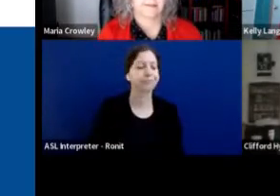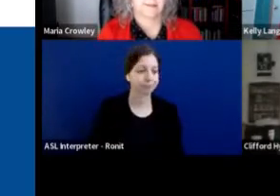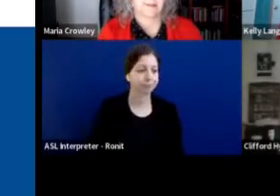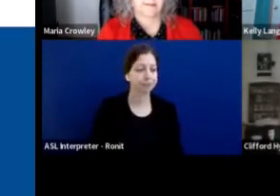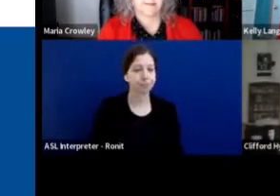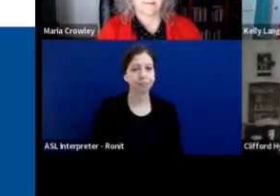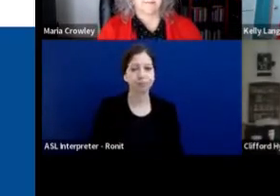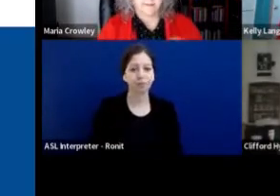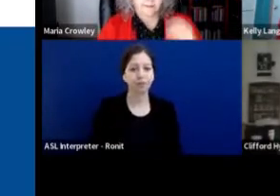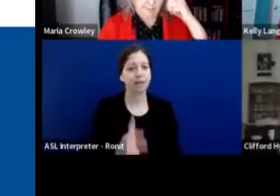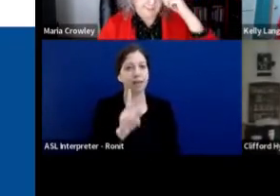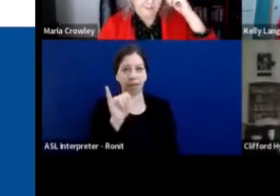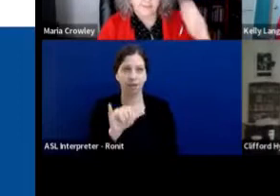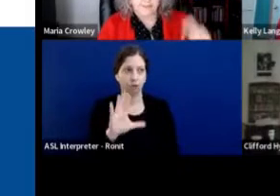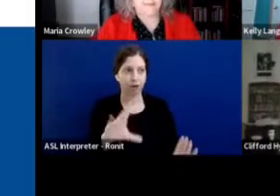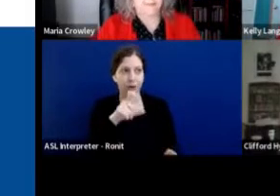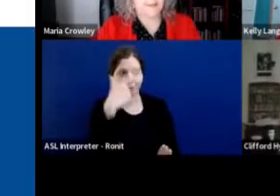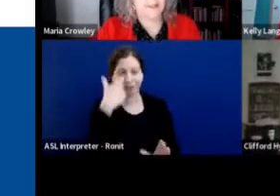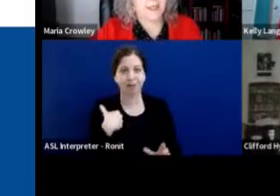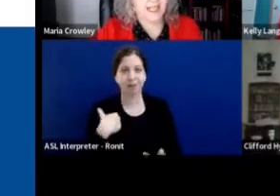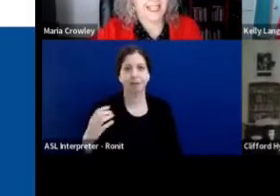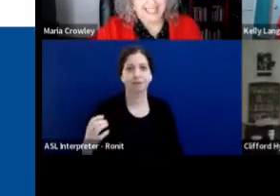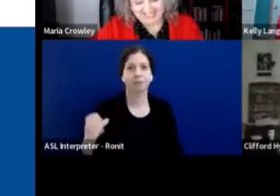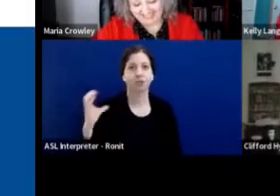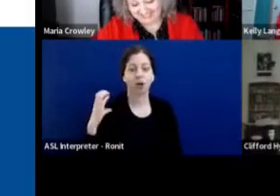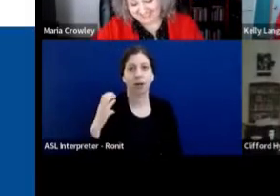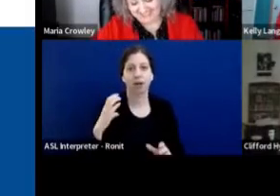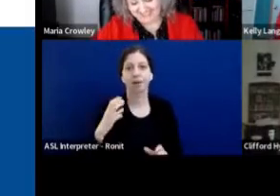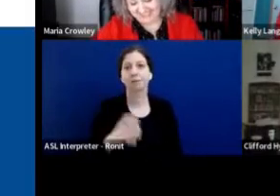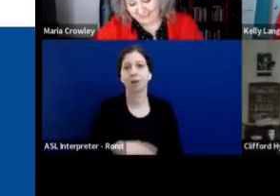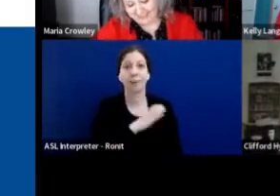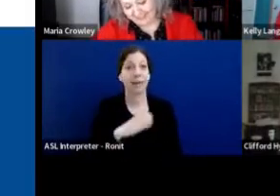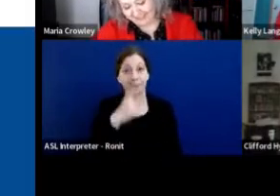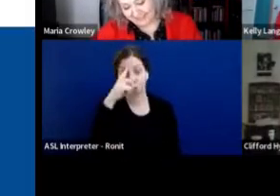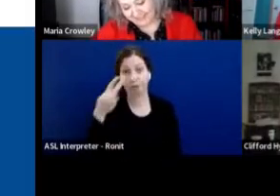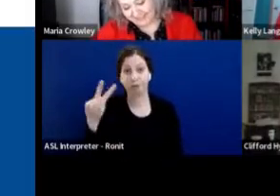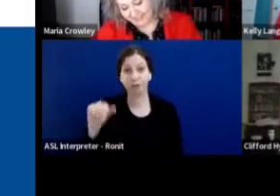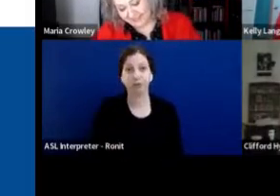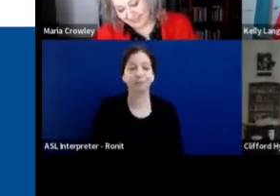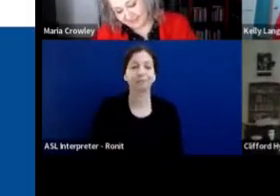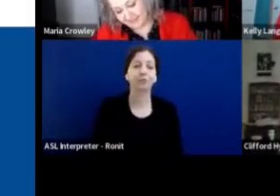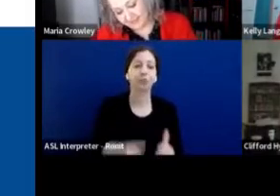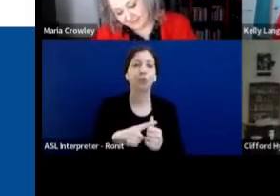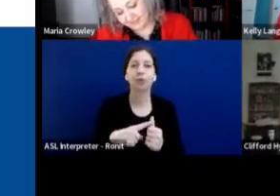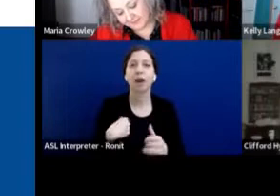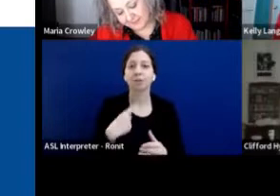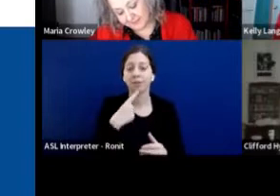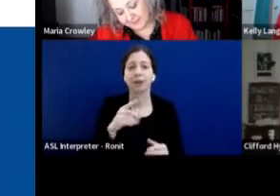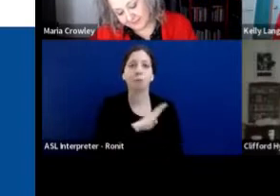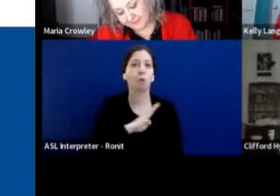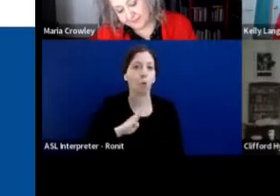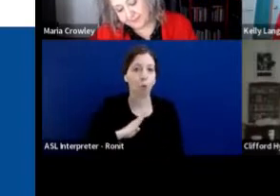This is a great question, since I'm actually chairing the committee for Virginia. I think one of the first things is to the board needs to look